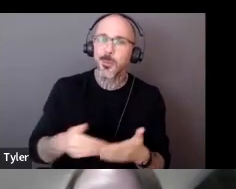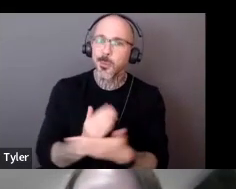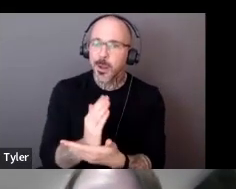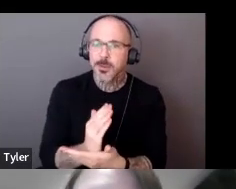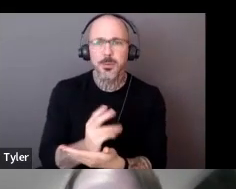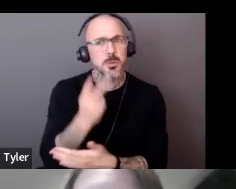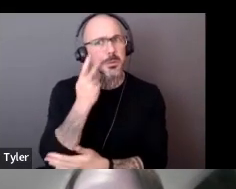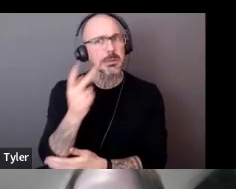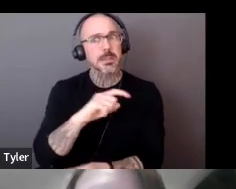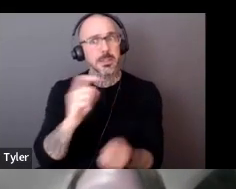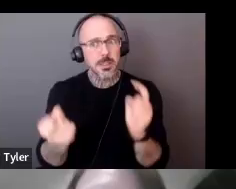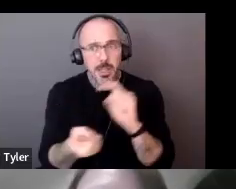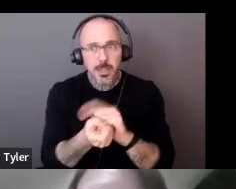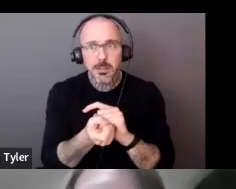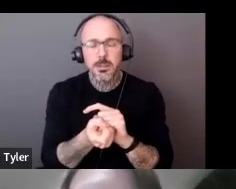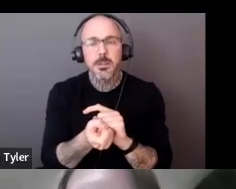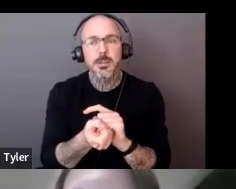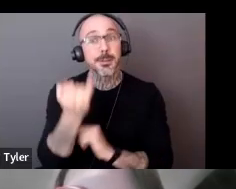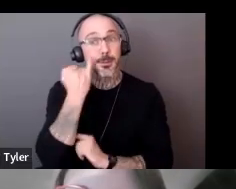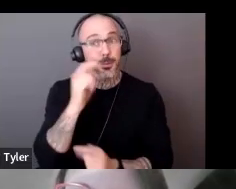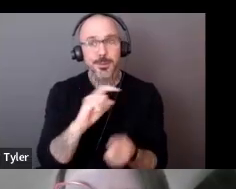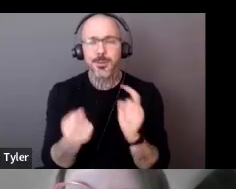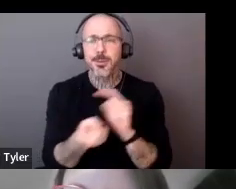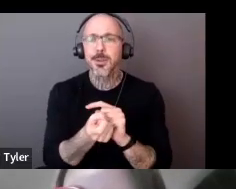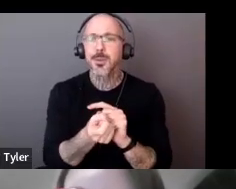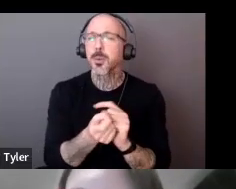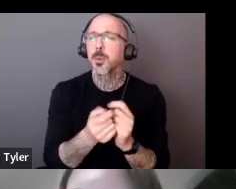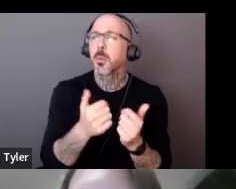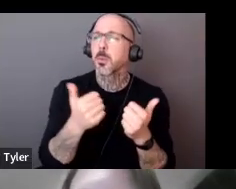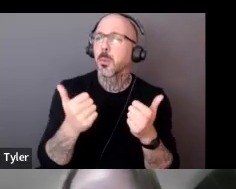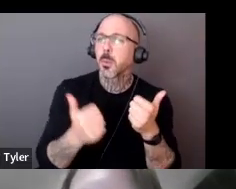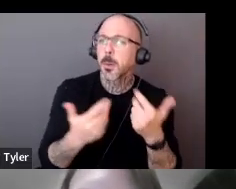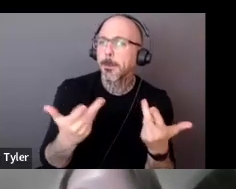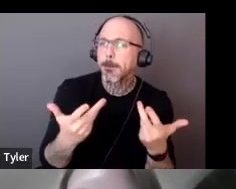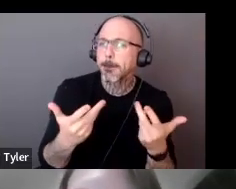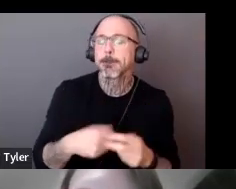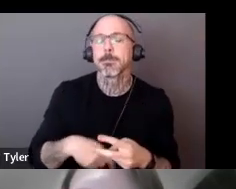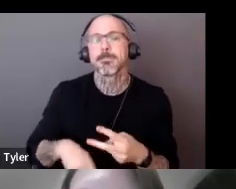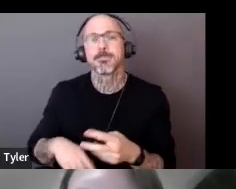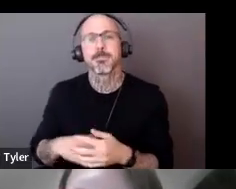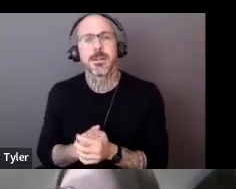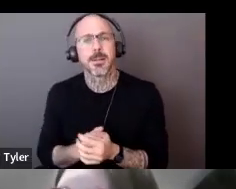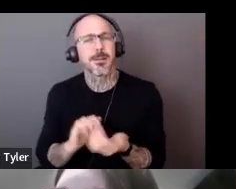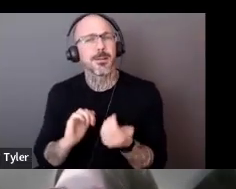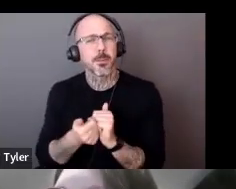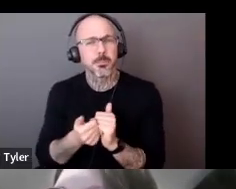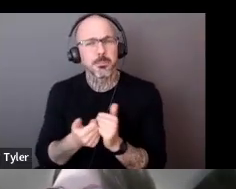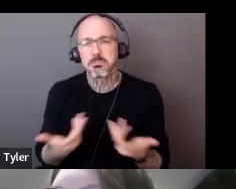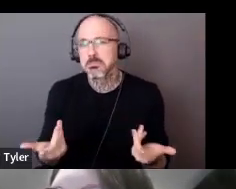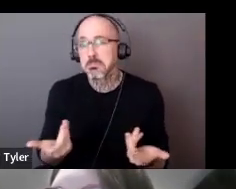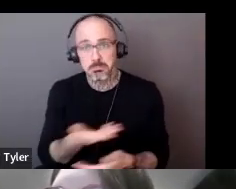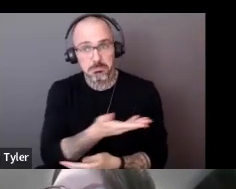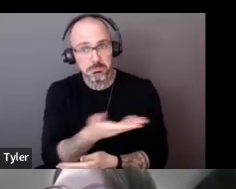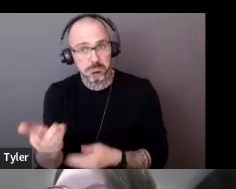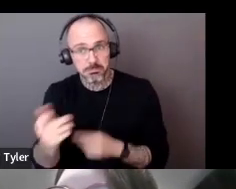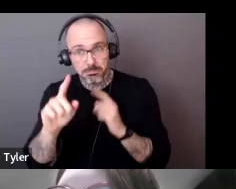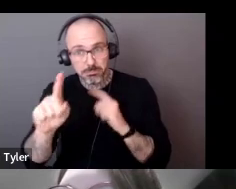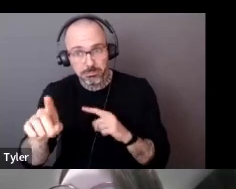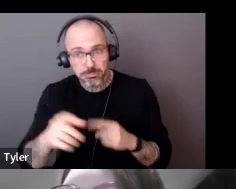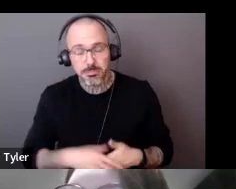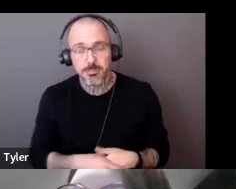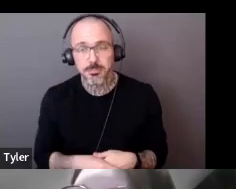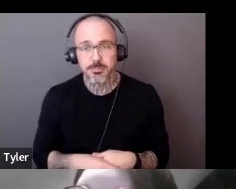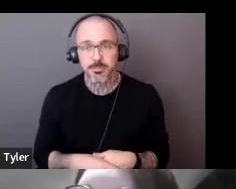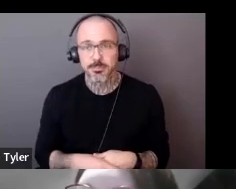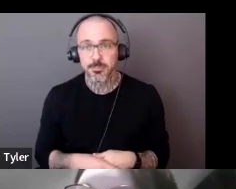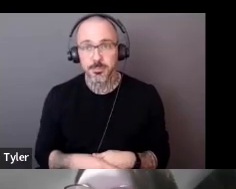touched upon that a little bit with the changes that we think. But does anybody want to touch on that? Do you